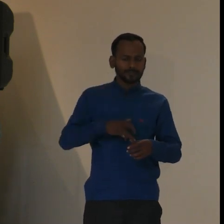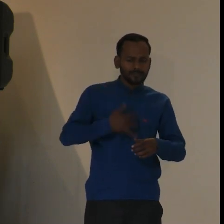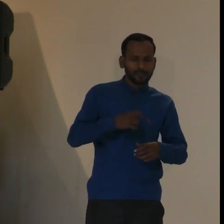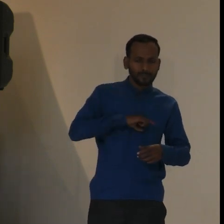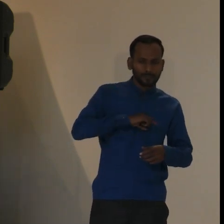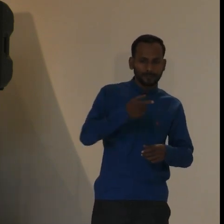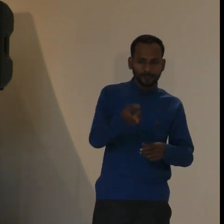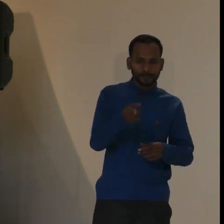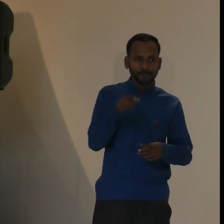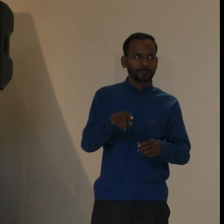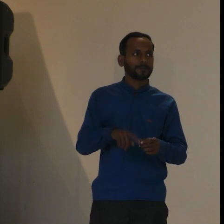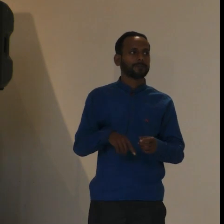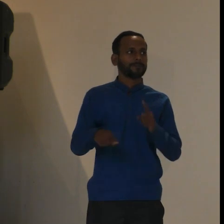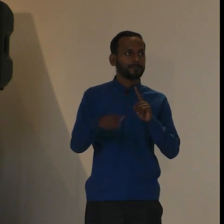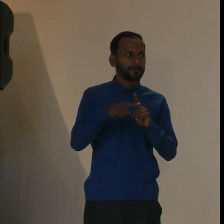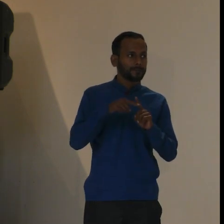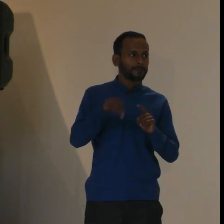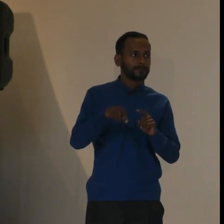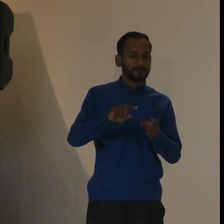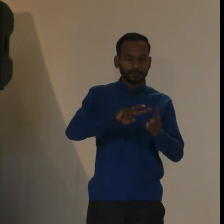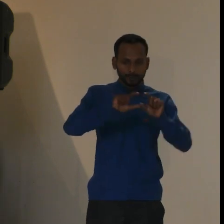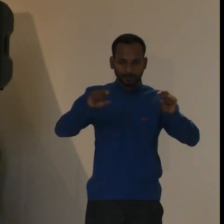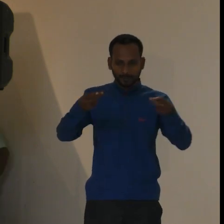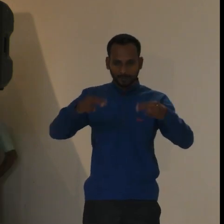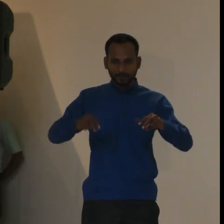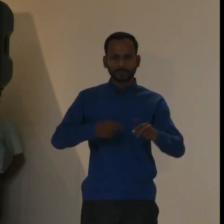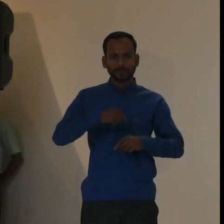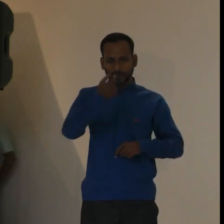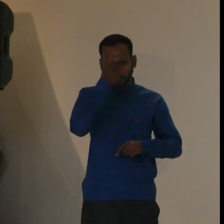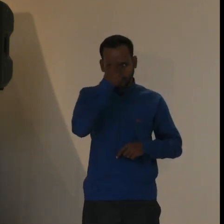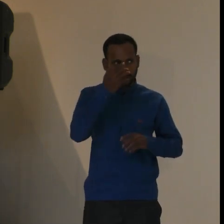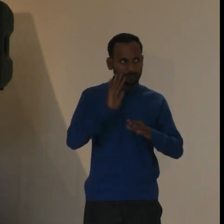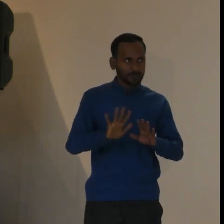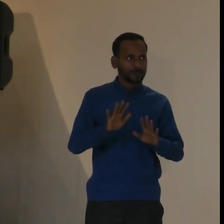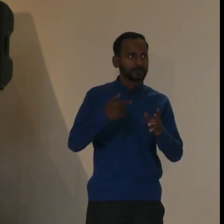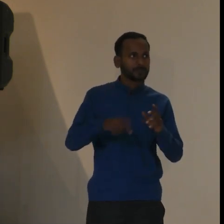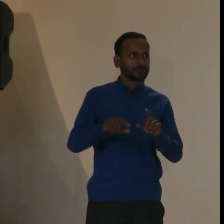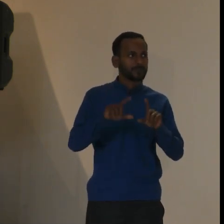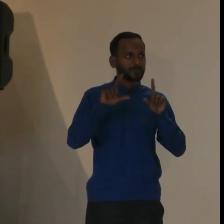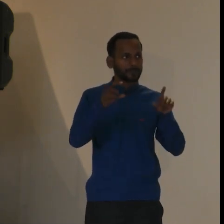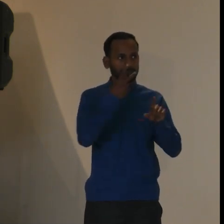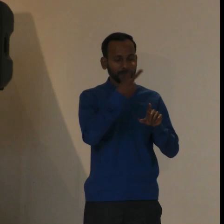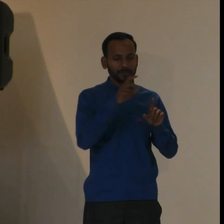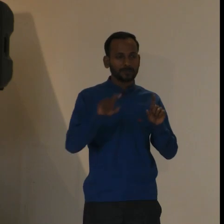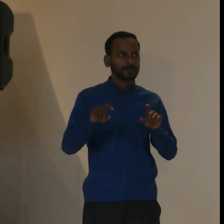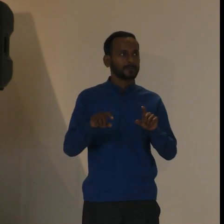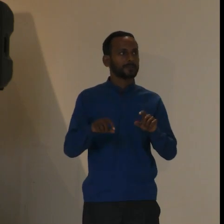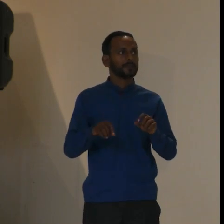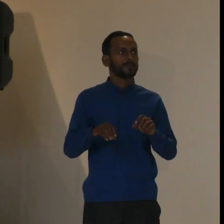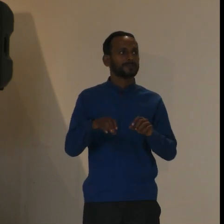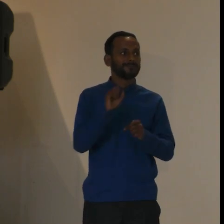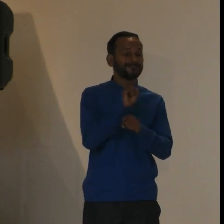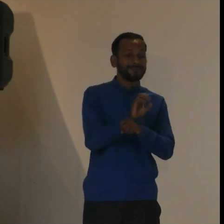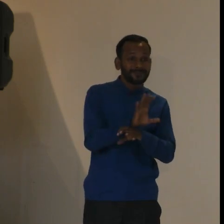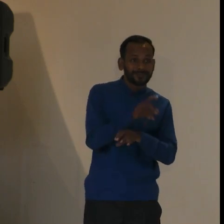of those things. So that also became a huge problem. And I just want to reference back to that image I showed you of St. Andrew's Church